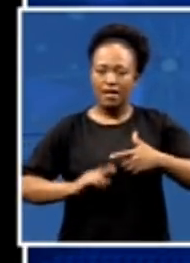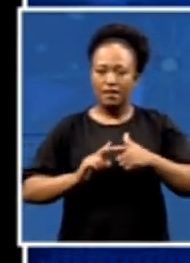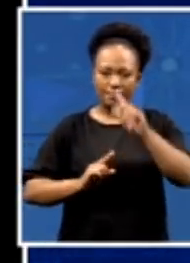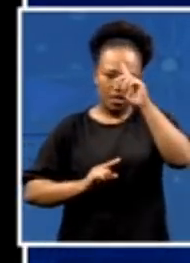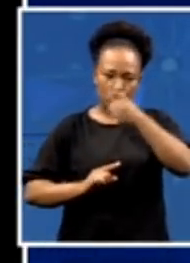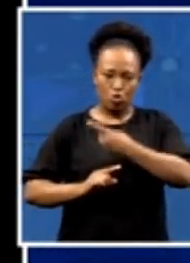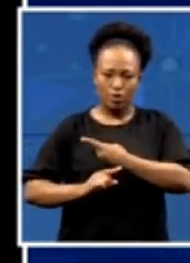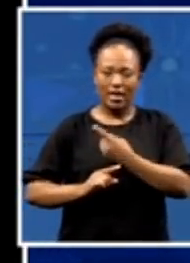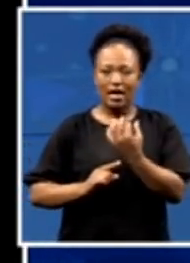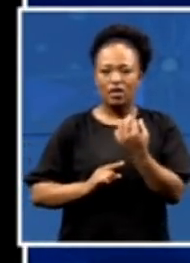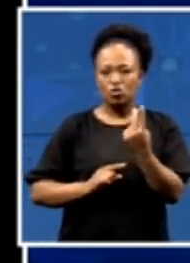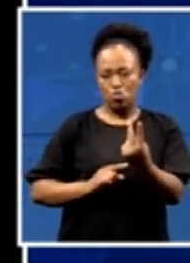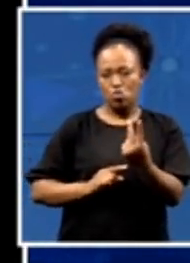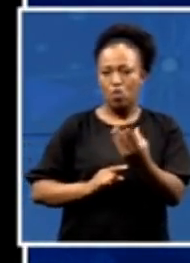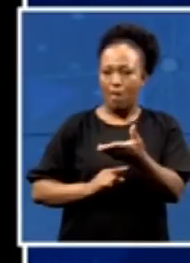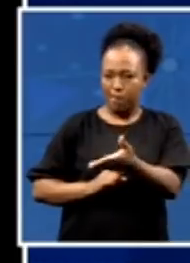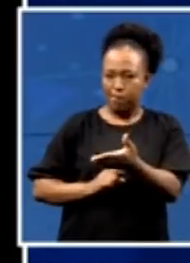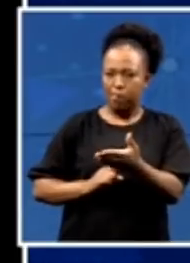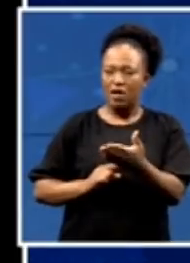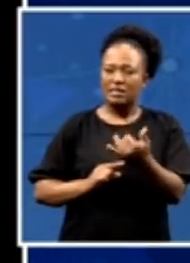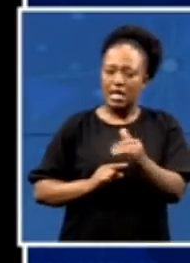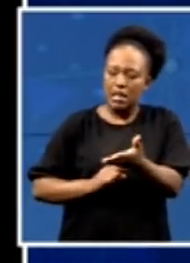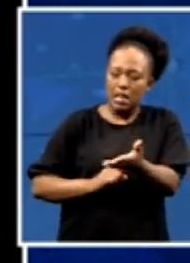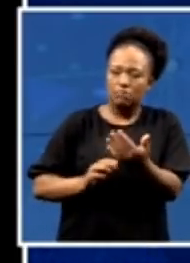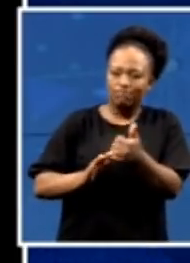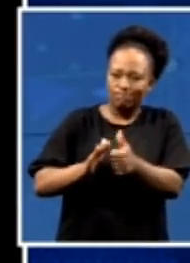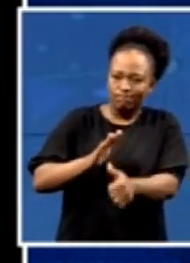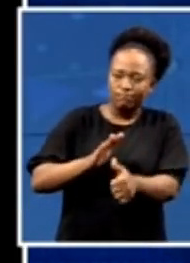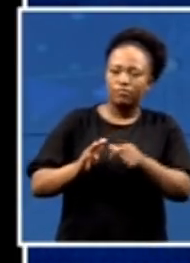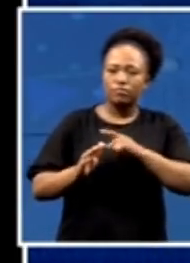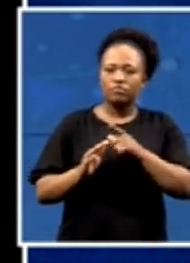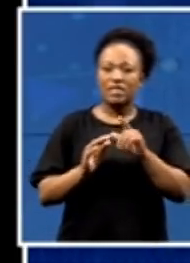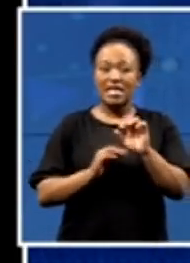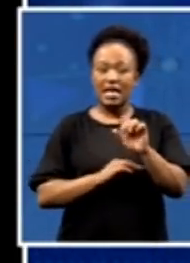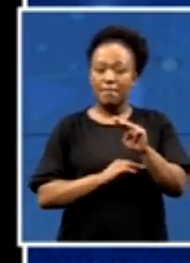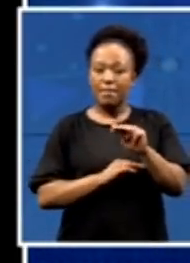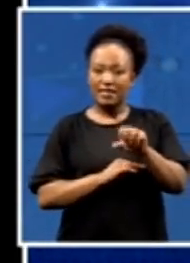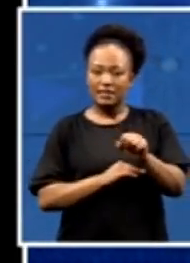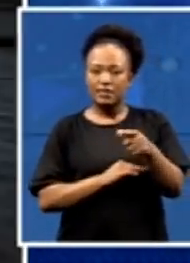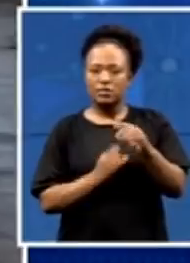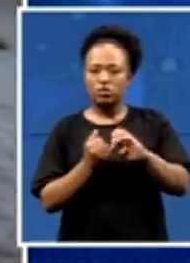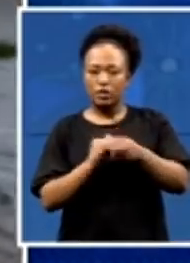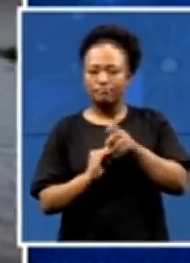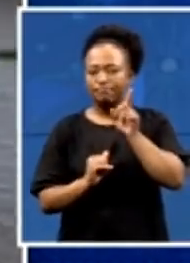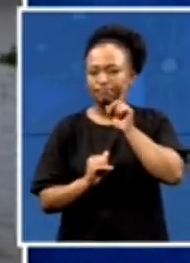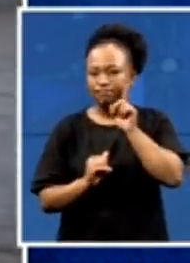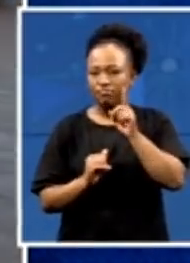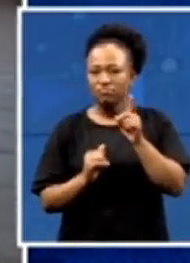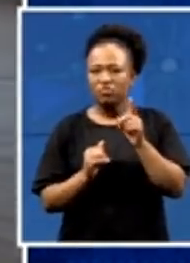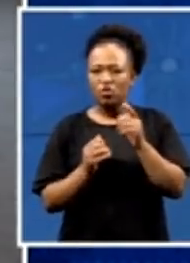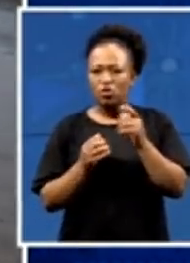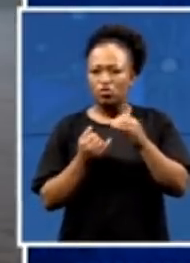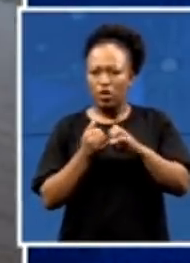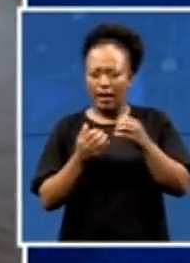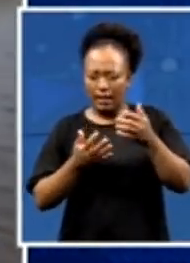trapped under the rubble. So the paramedics are trying to ensure that they do extricate those people who are